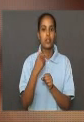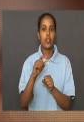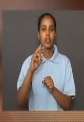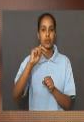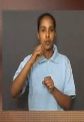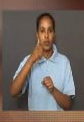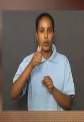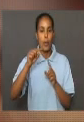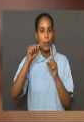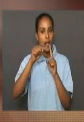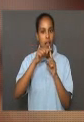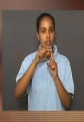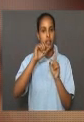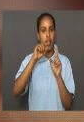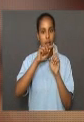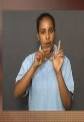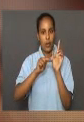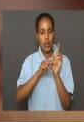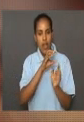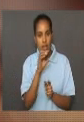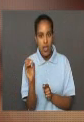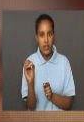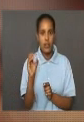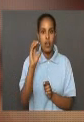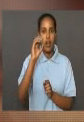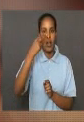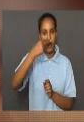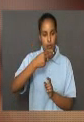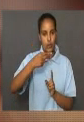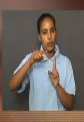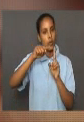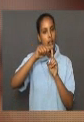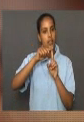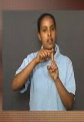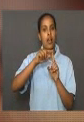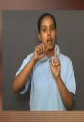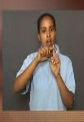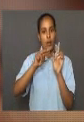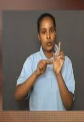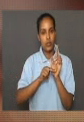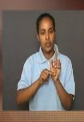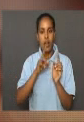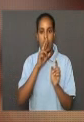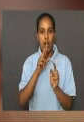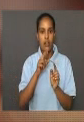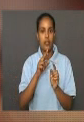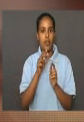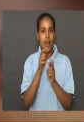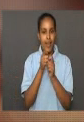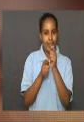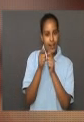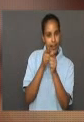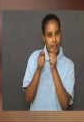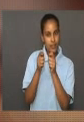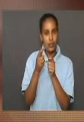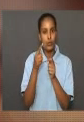sodium plus ions and hydrogen plus ions are attracted